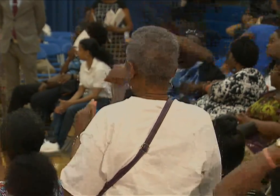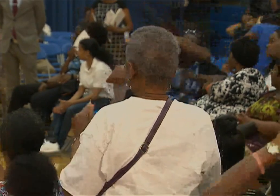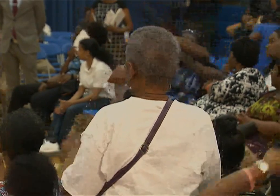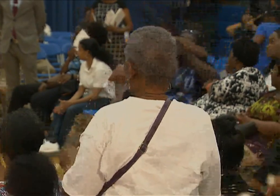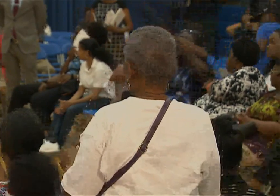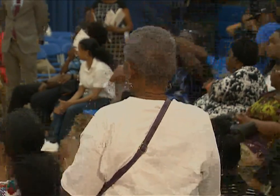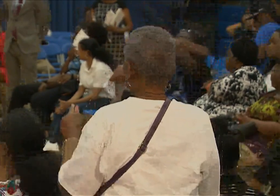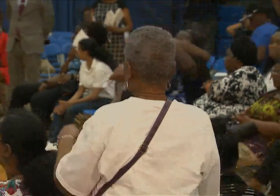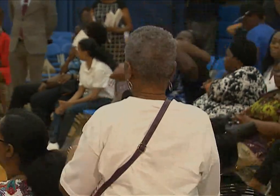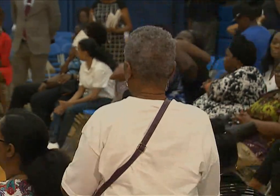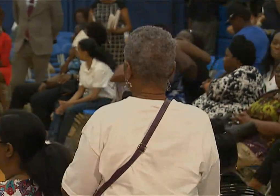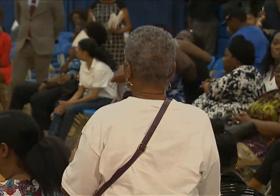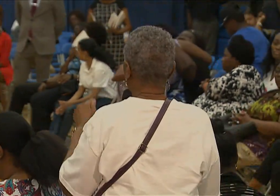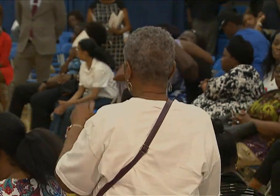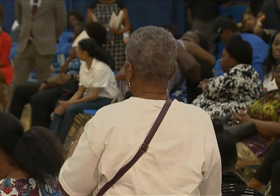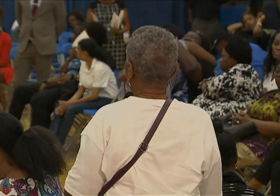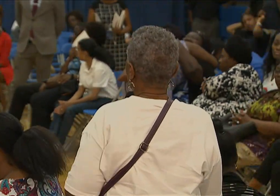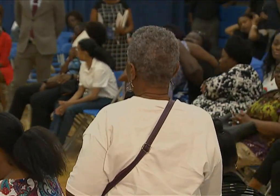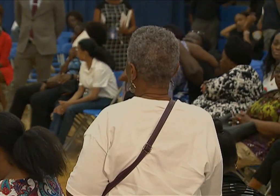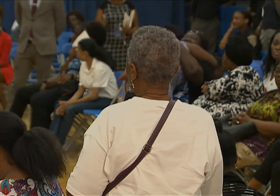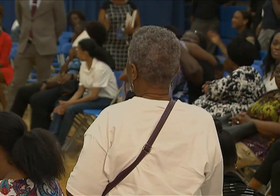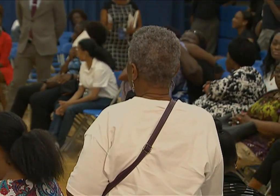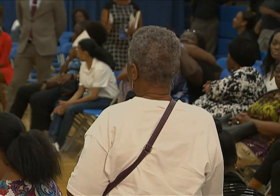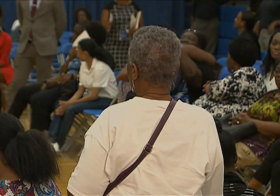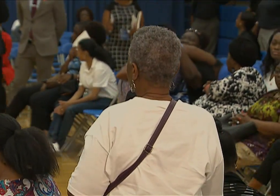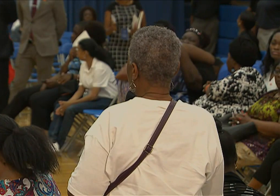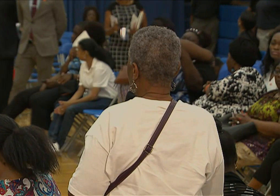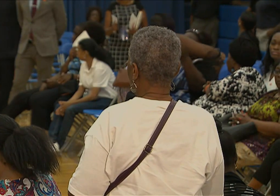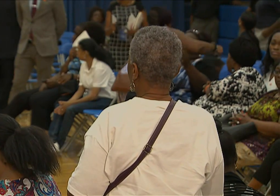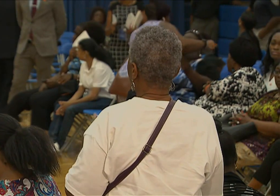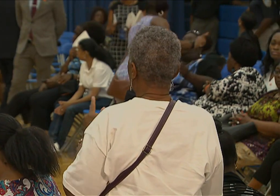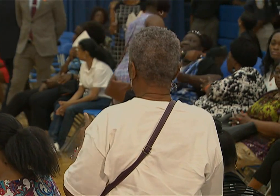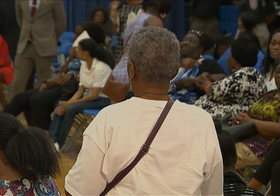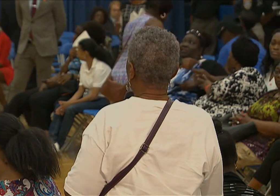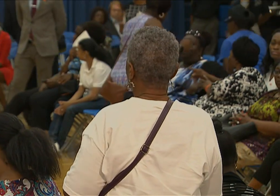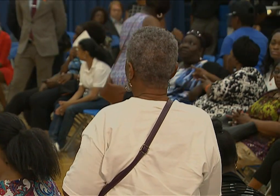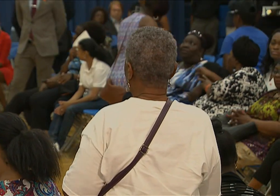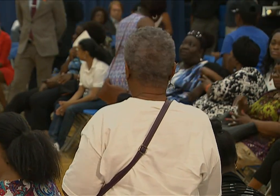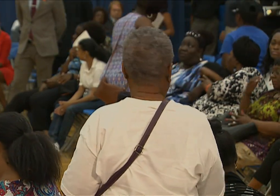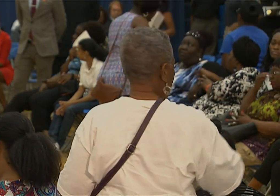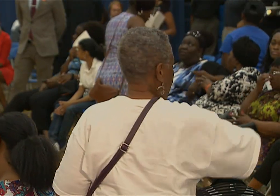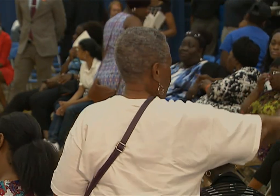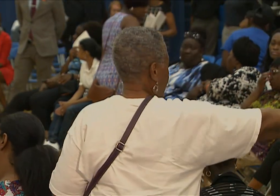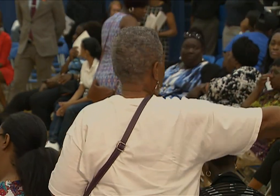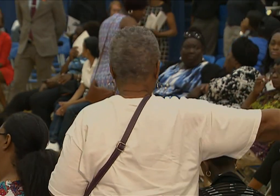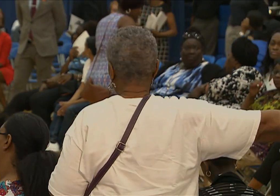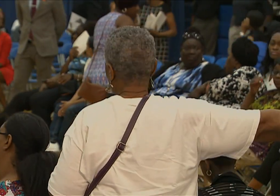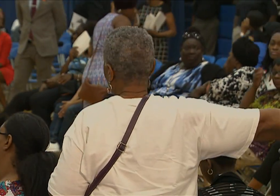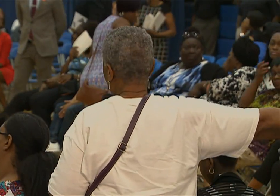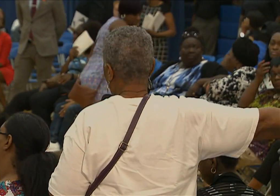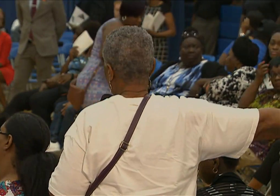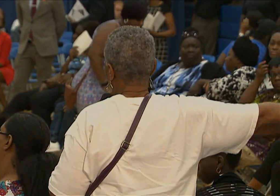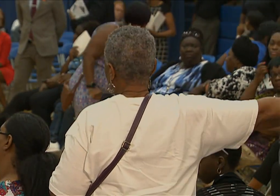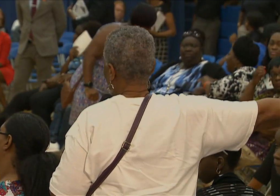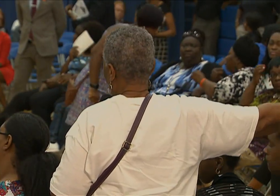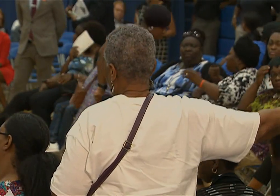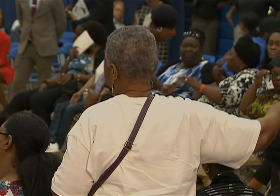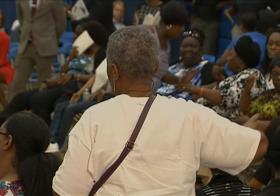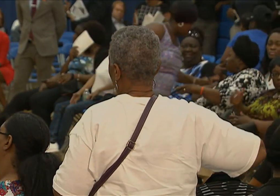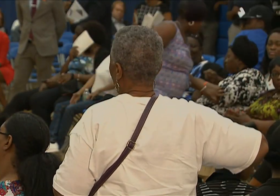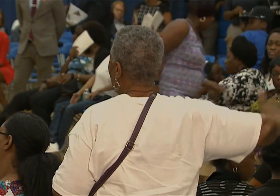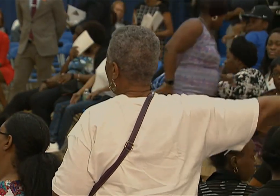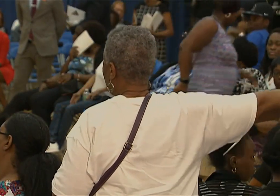My grandson, Saturday was 3 years, my grandson was killed. He was 31 years of age. That's my daughter, his